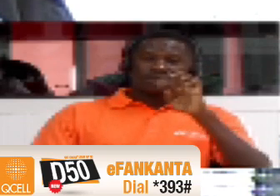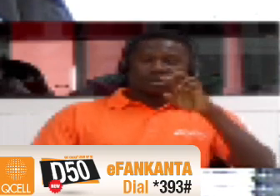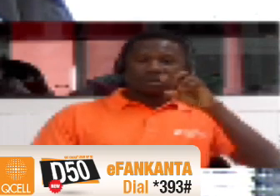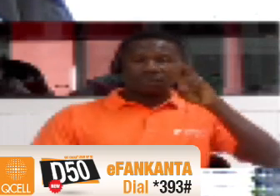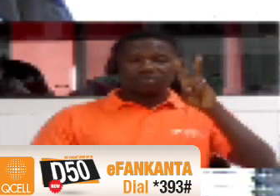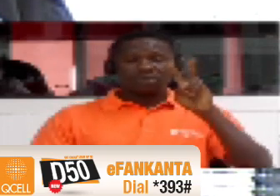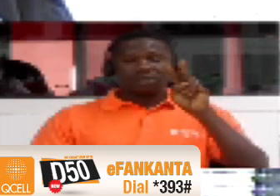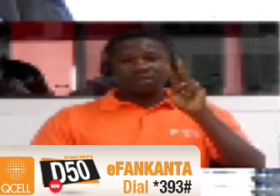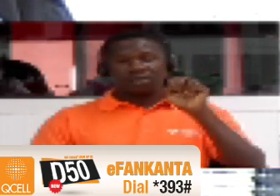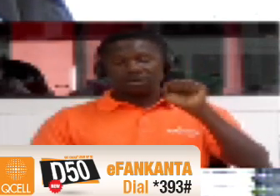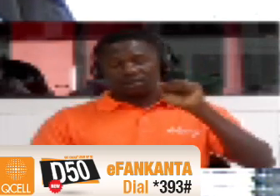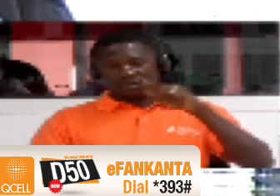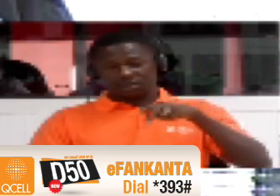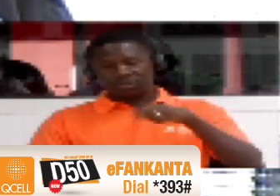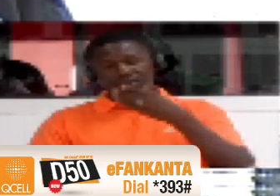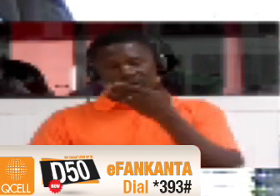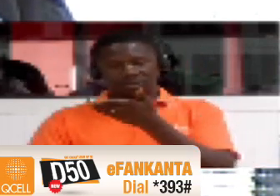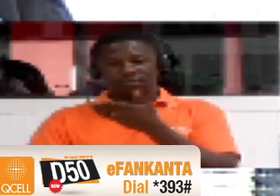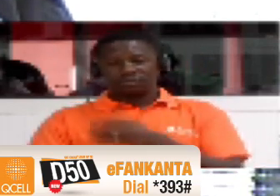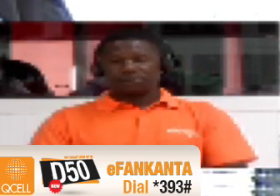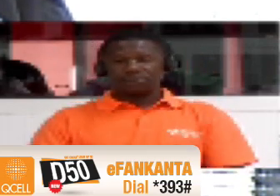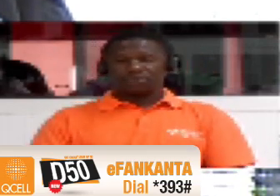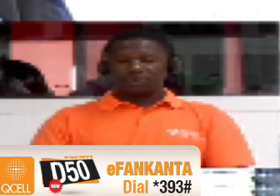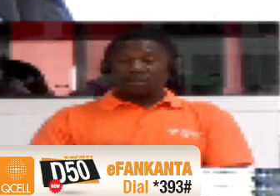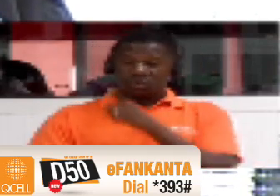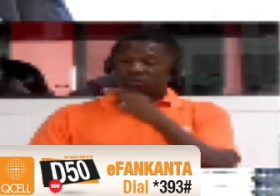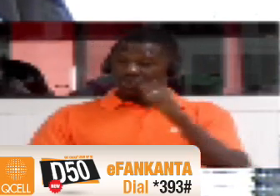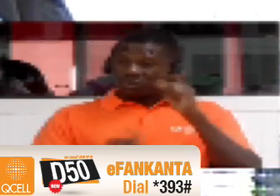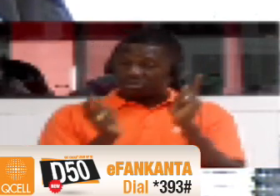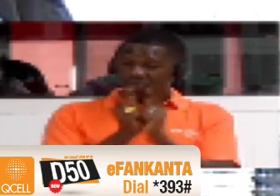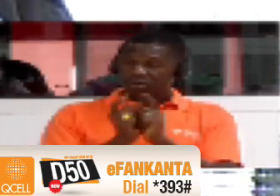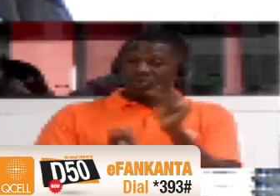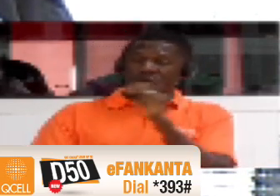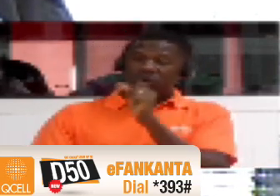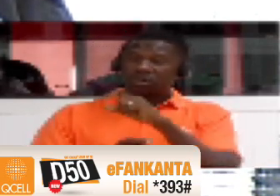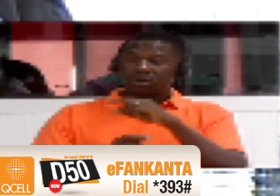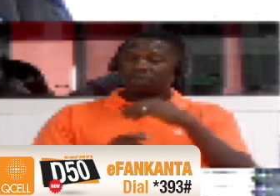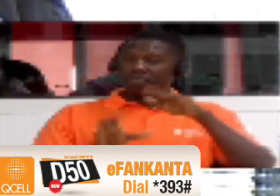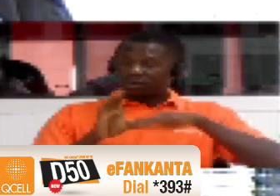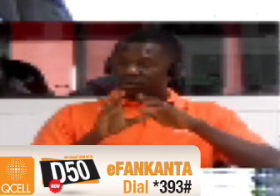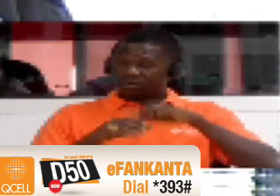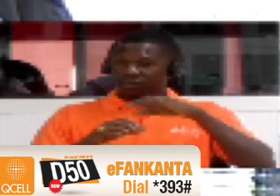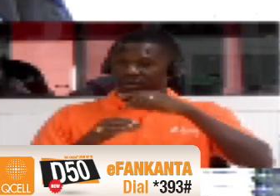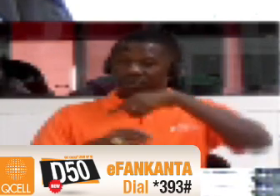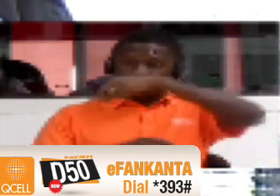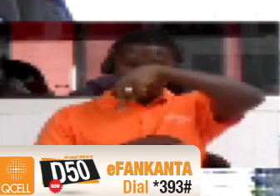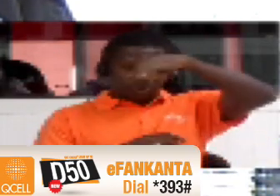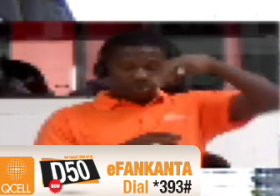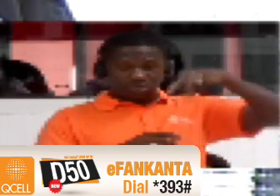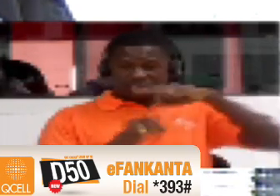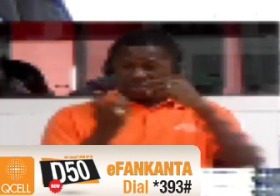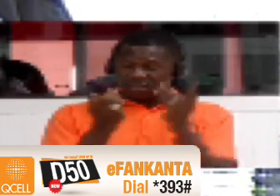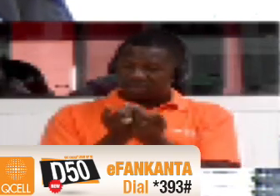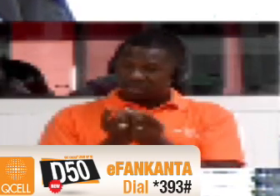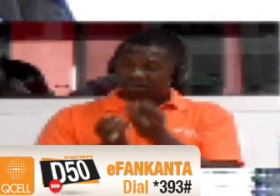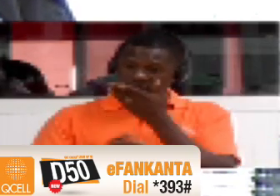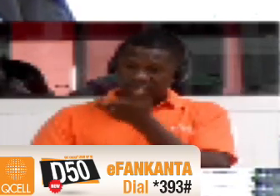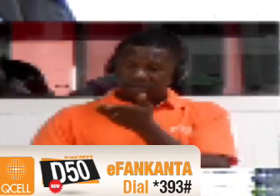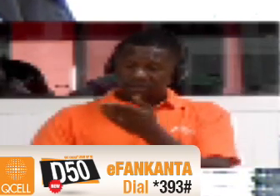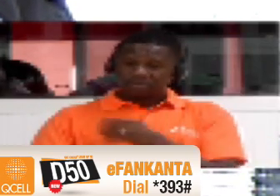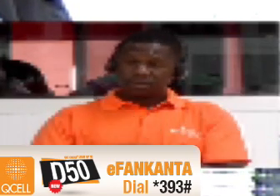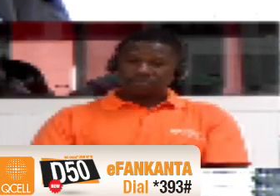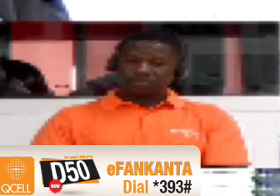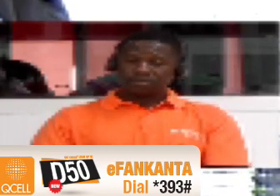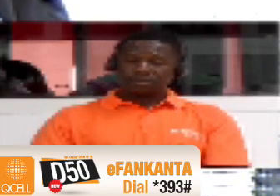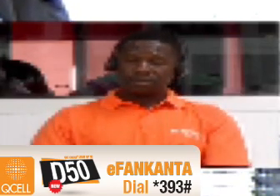day? Ako for, wo patrol team, wo kafo mo kotemulu, alnibe, nyoje wuluneba? Mojamale Taraje